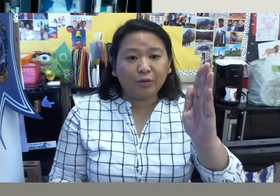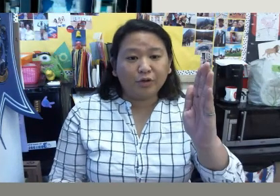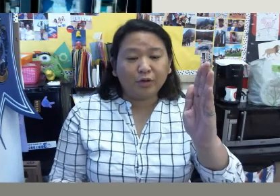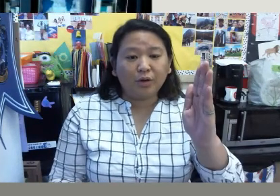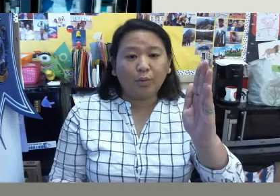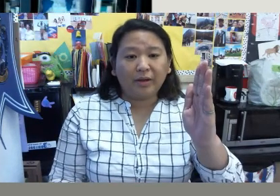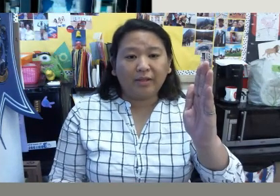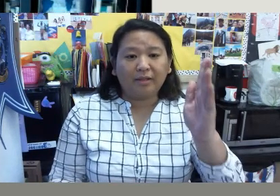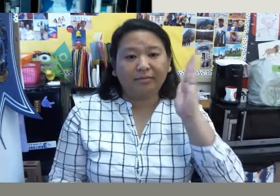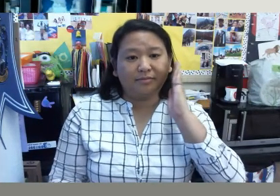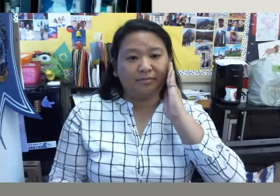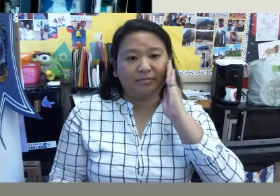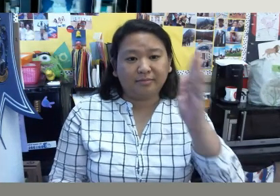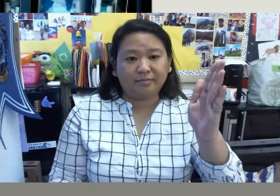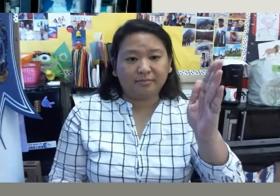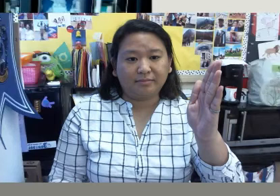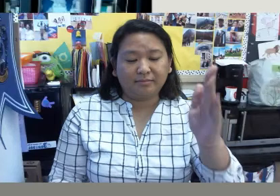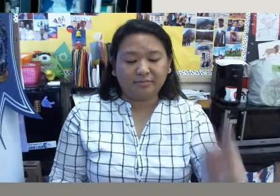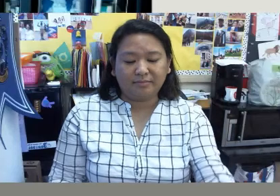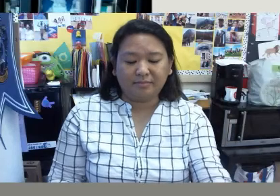In the future, will.